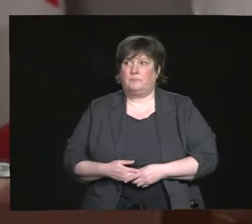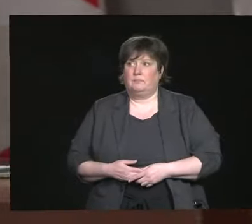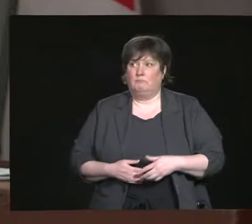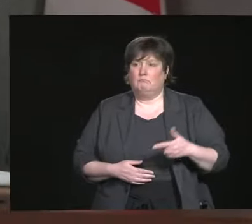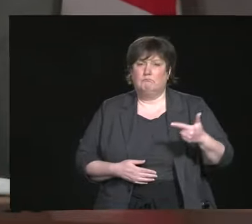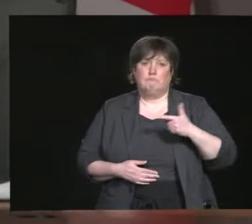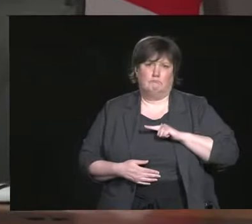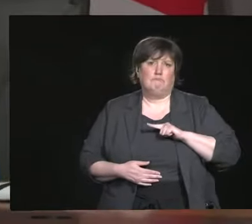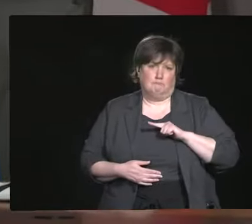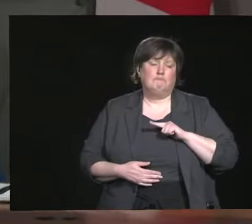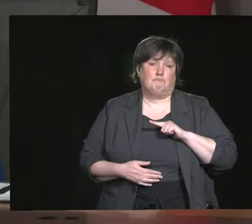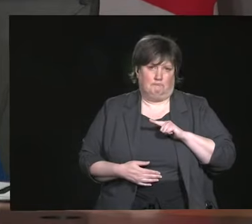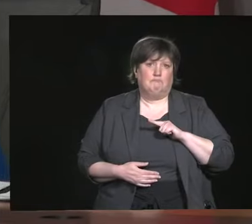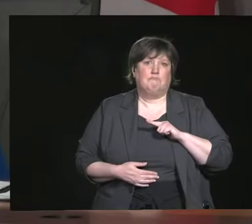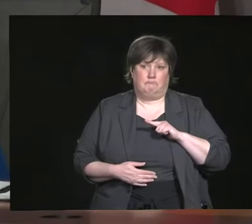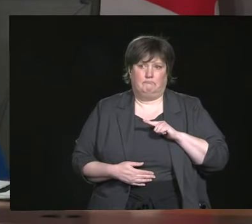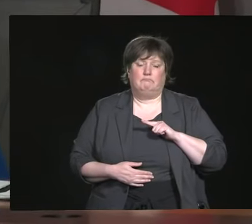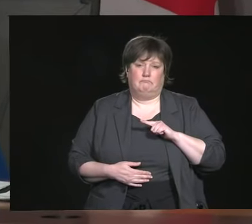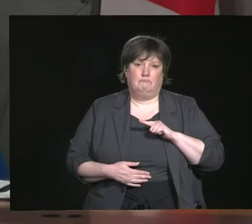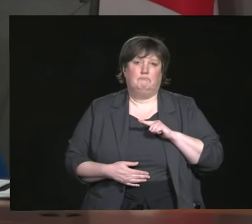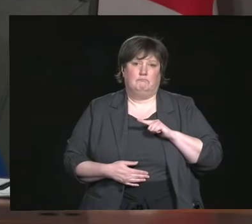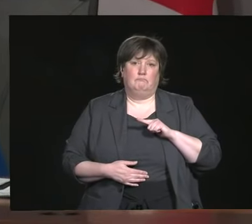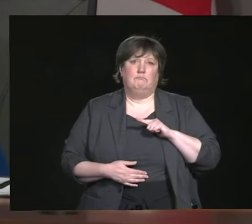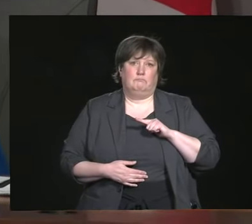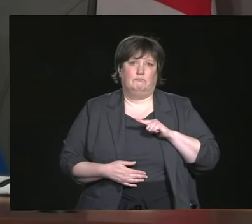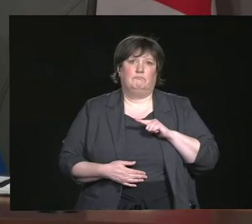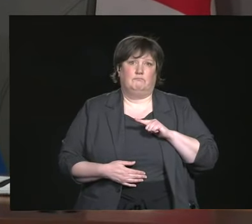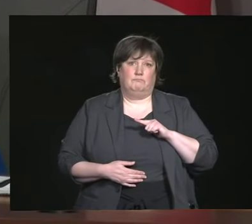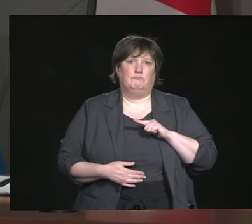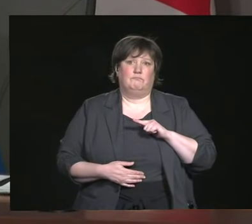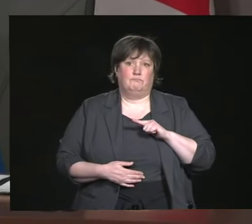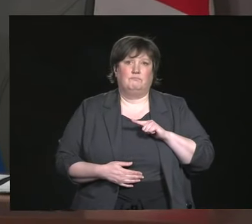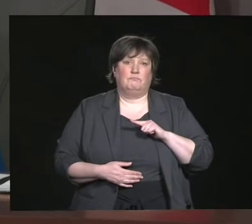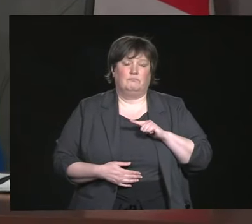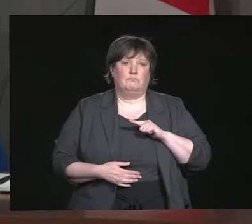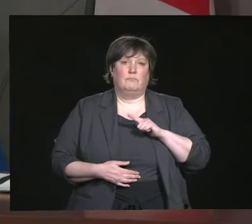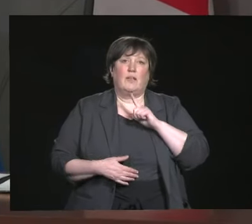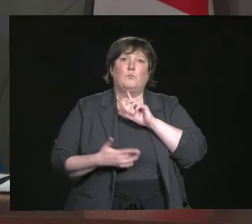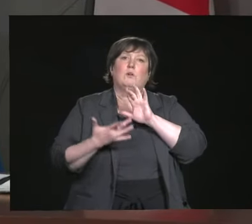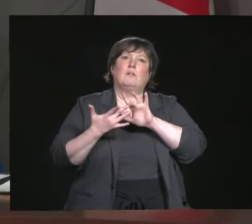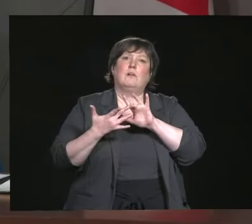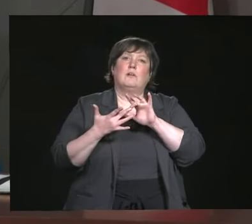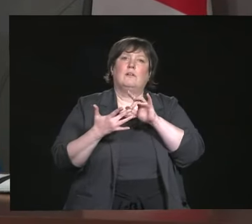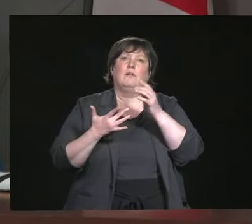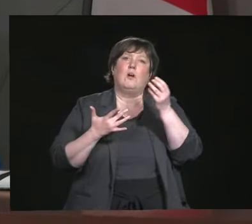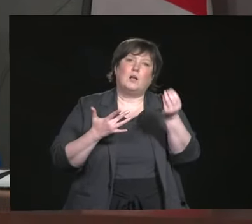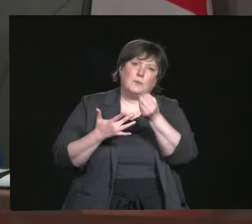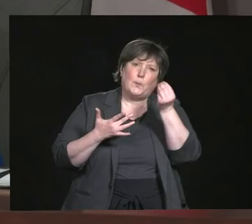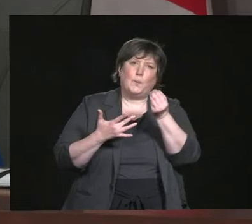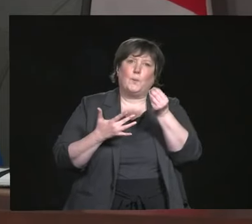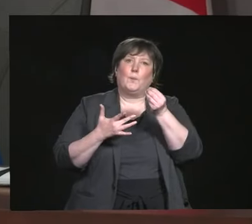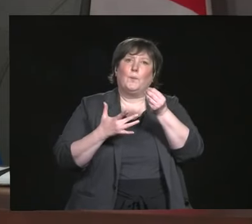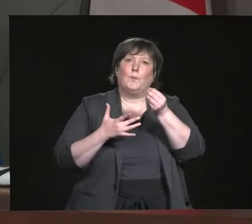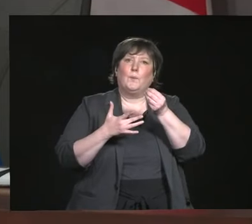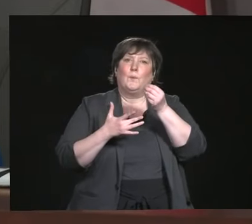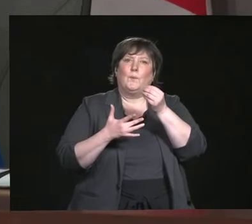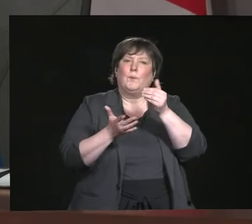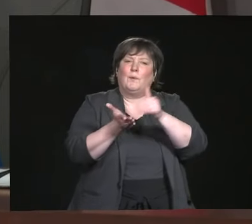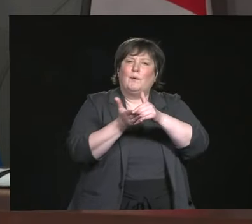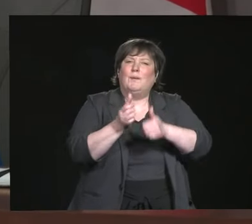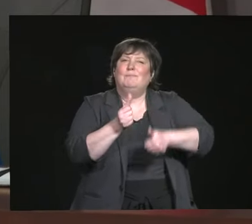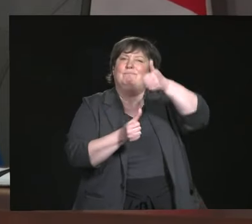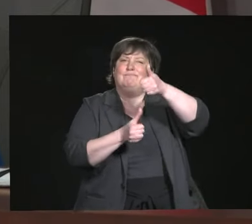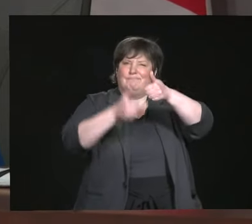I think just to add that we're also connecting with Ontario and their public health officials in terms of the sort of procedures